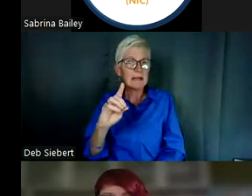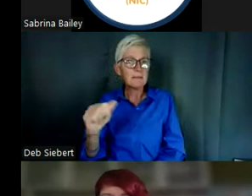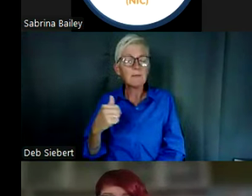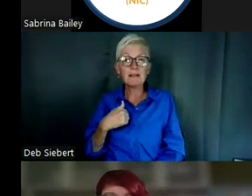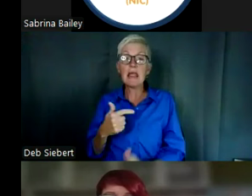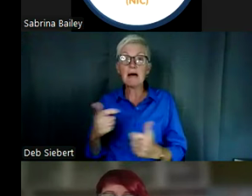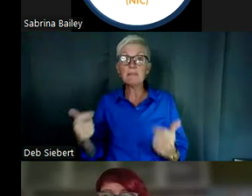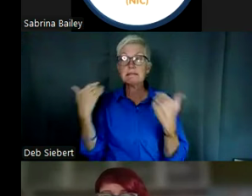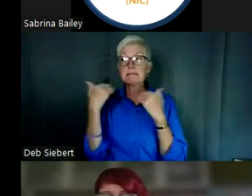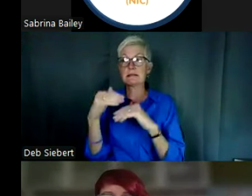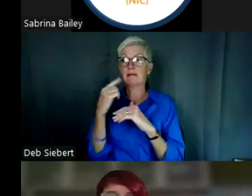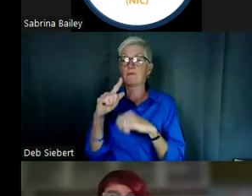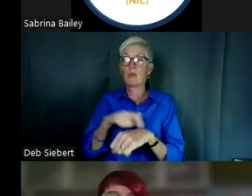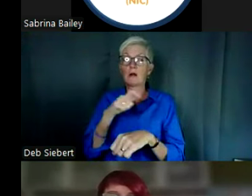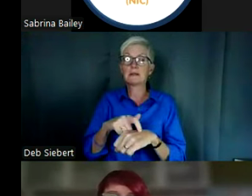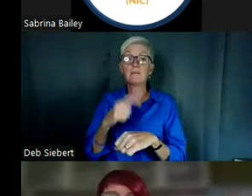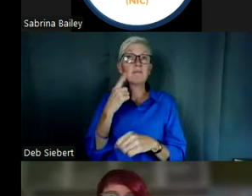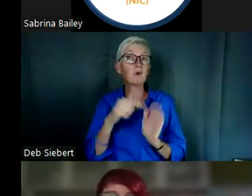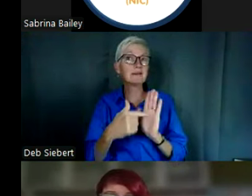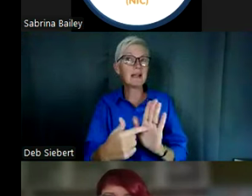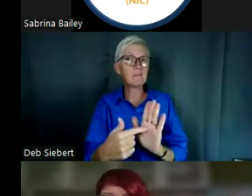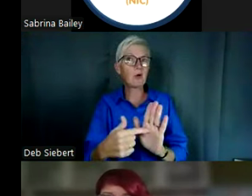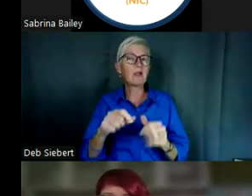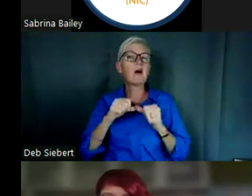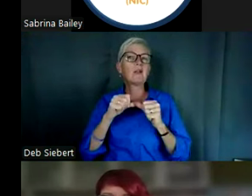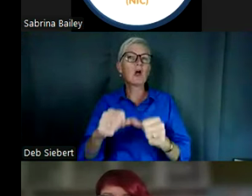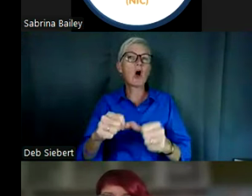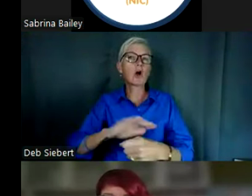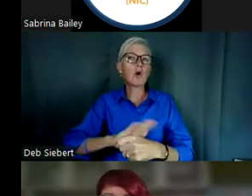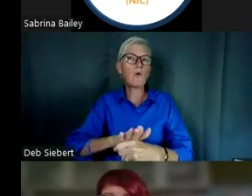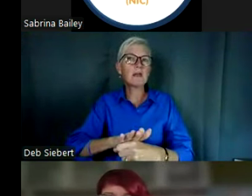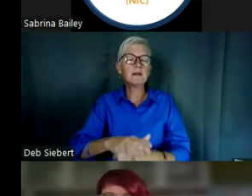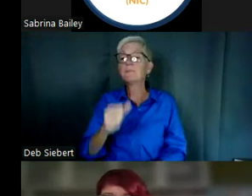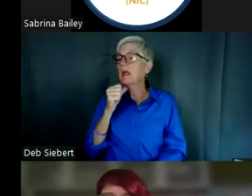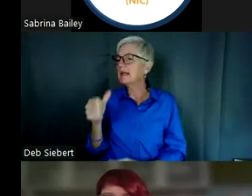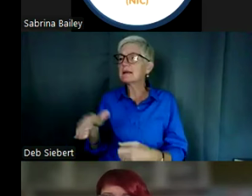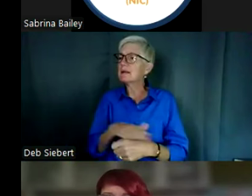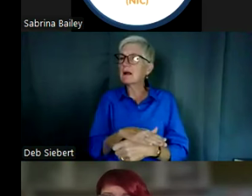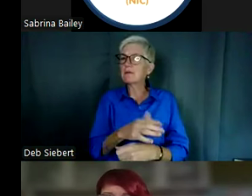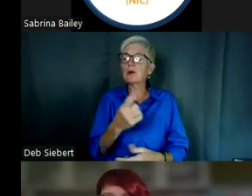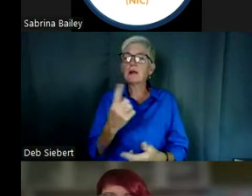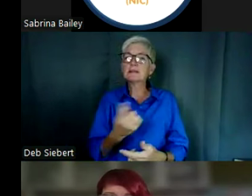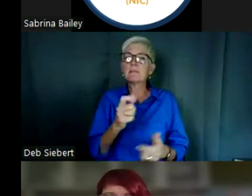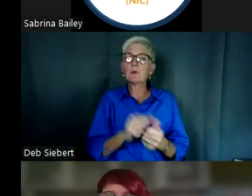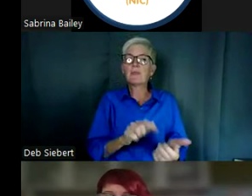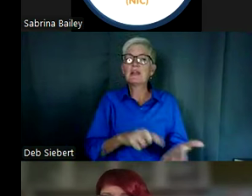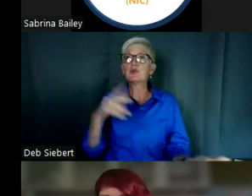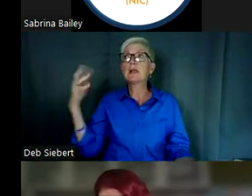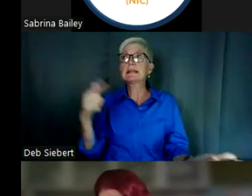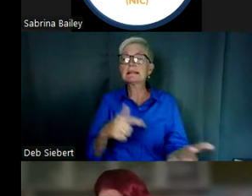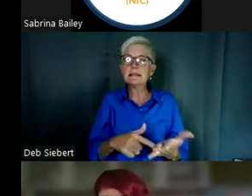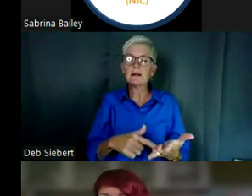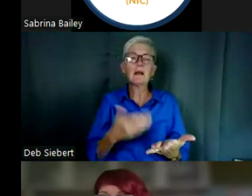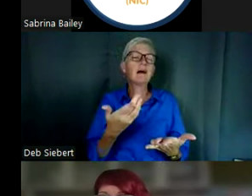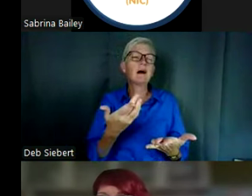time, such as long-haul COVID. It does not cover somebody who has a transient condition, such as a broken leg